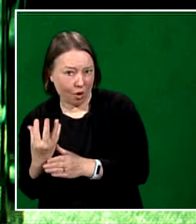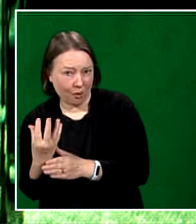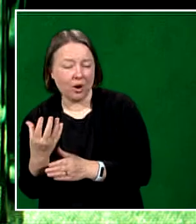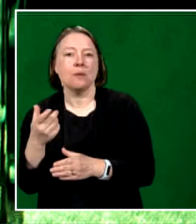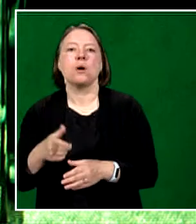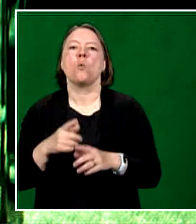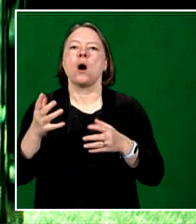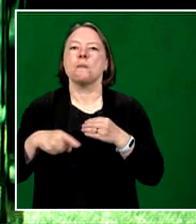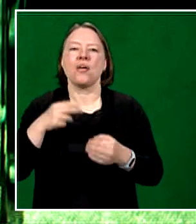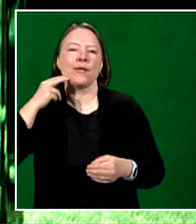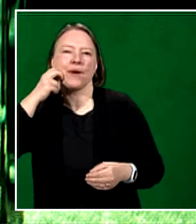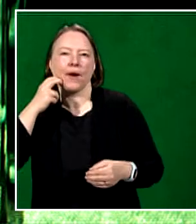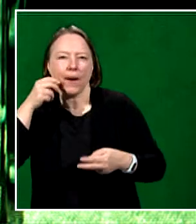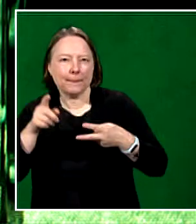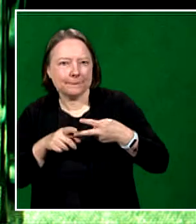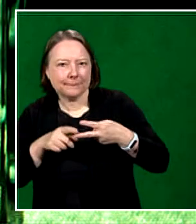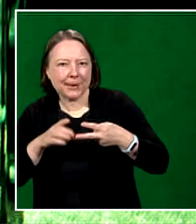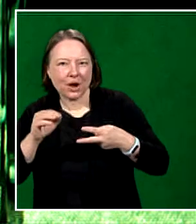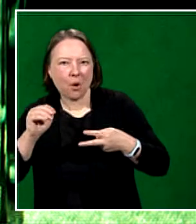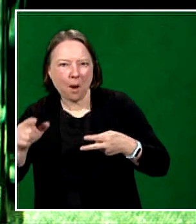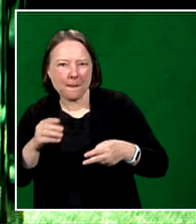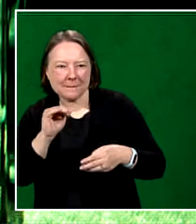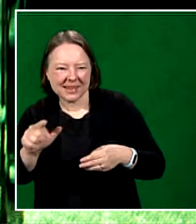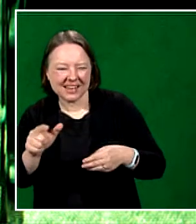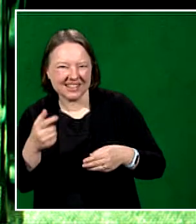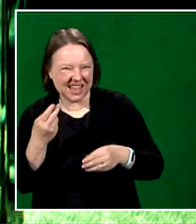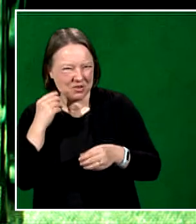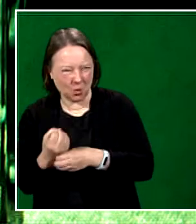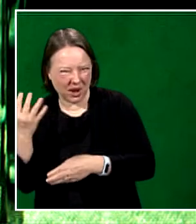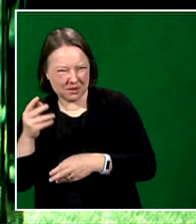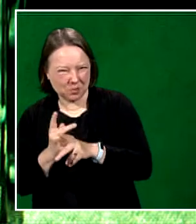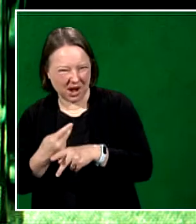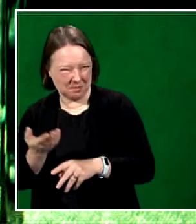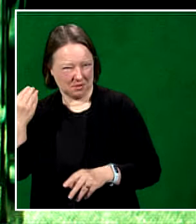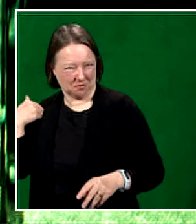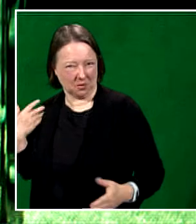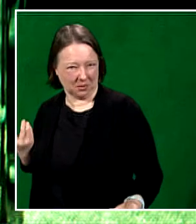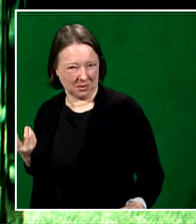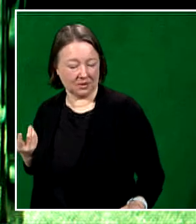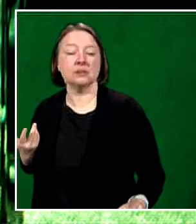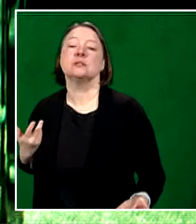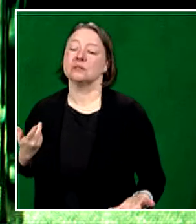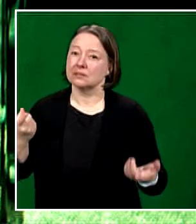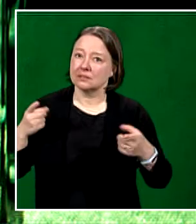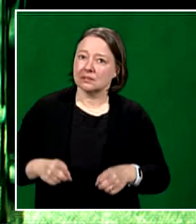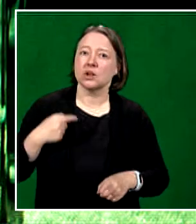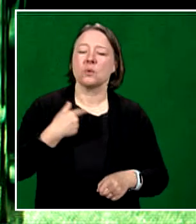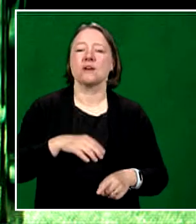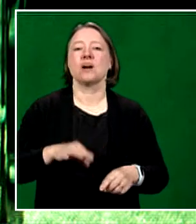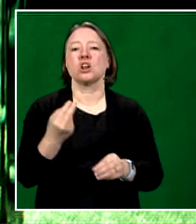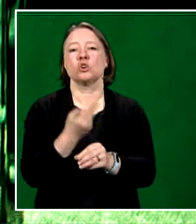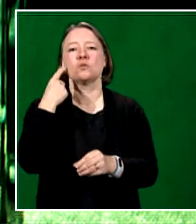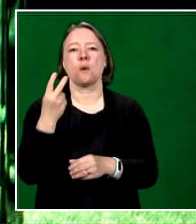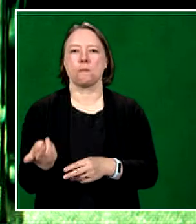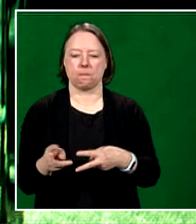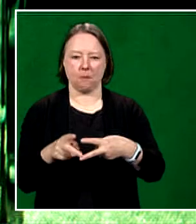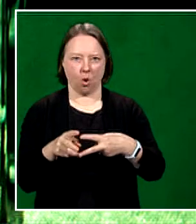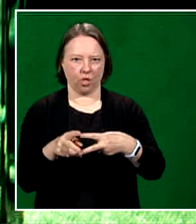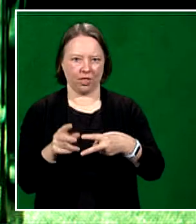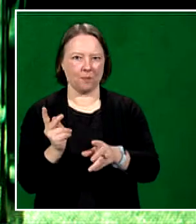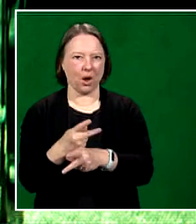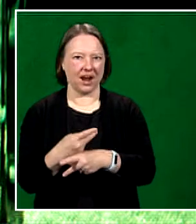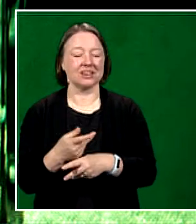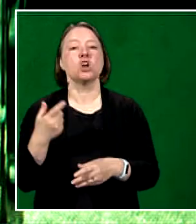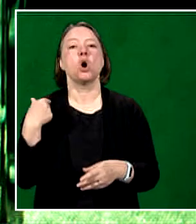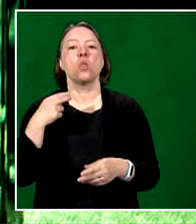what about the gums and the canola meal that were unused waste products in the previous production stream? Turns out we found a use for both of those products.